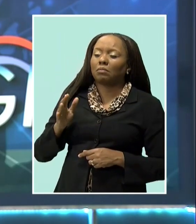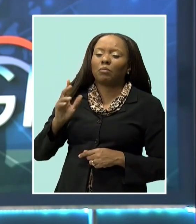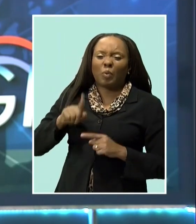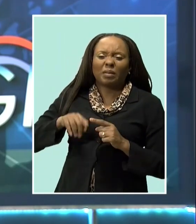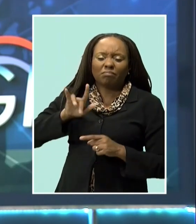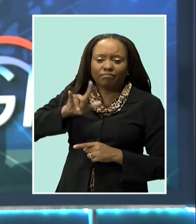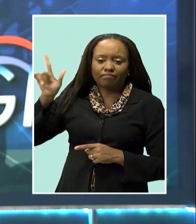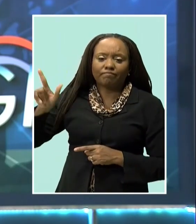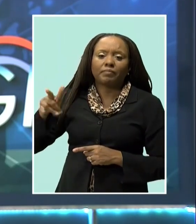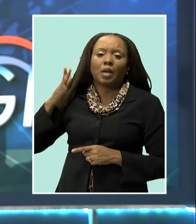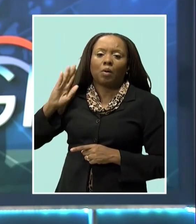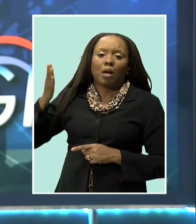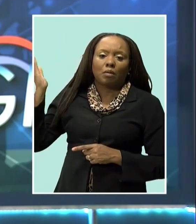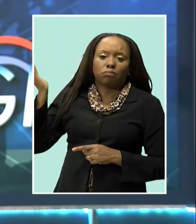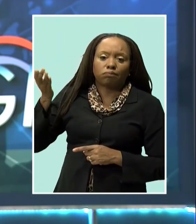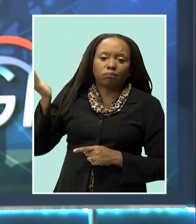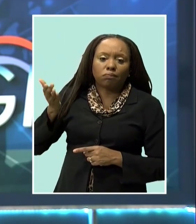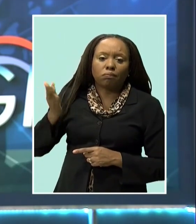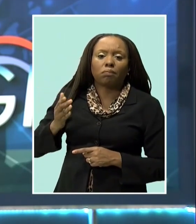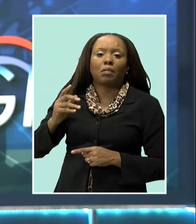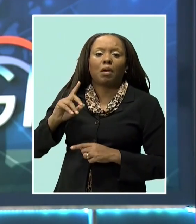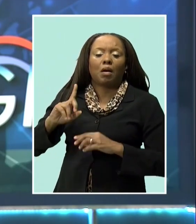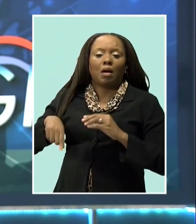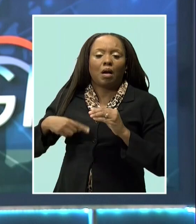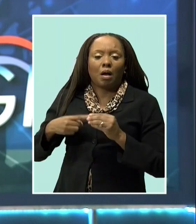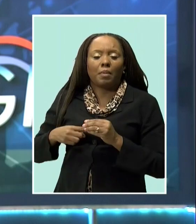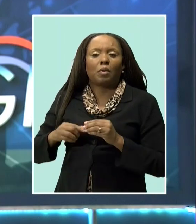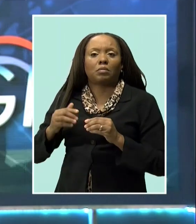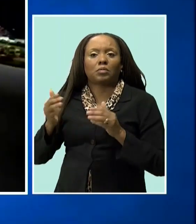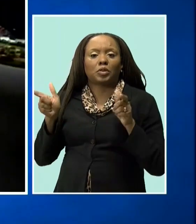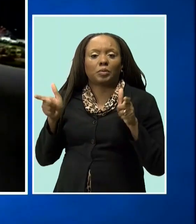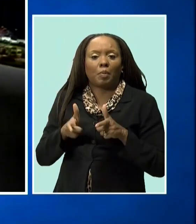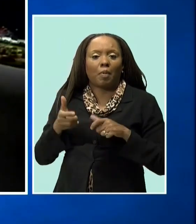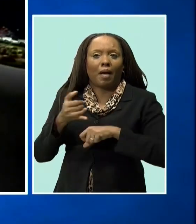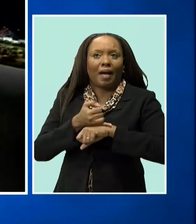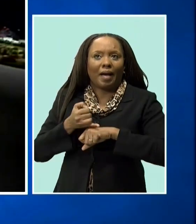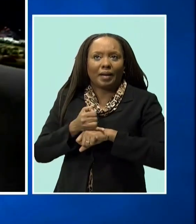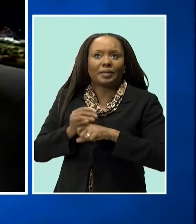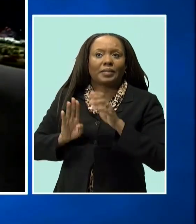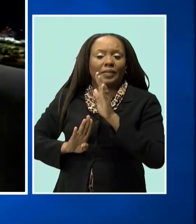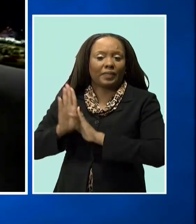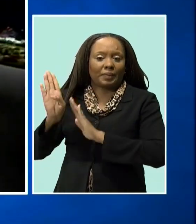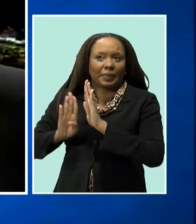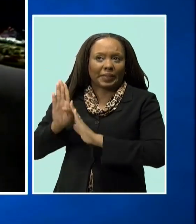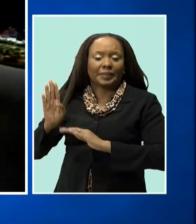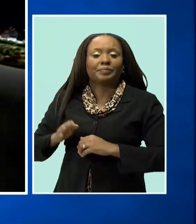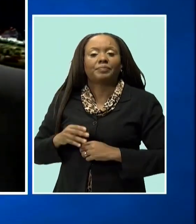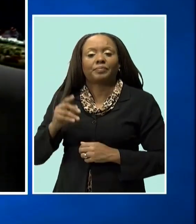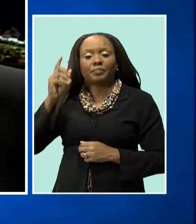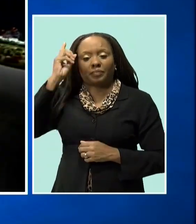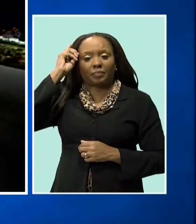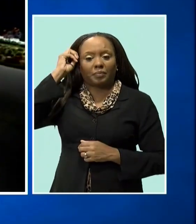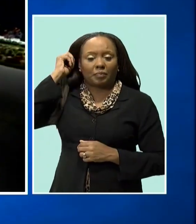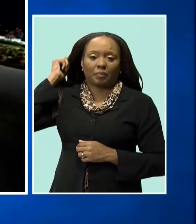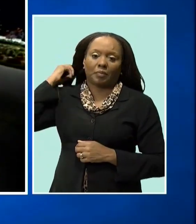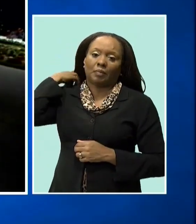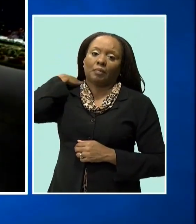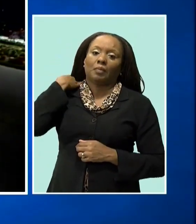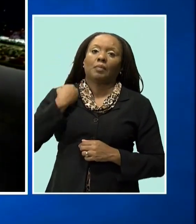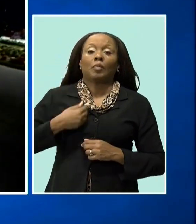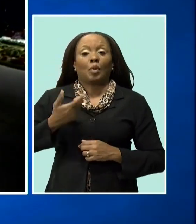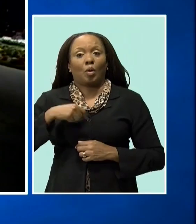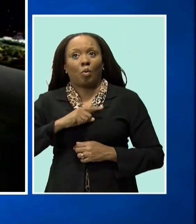the forum the growth of SIDS is at stake. We are calling repeatedly and stridently for access to